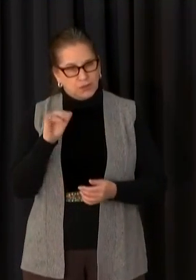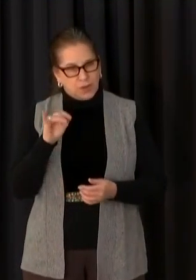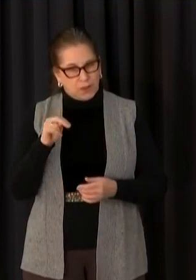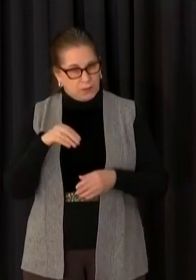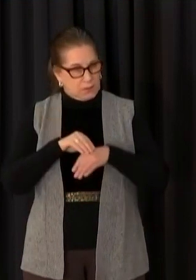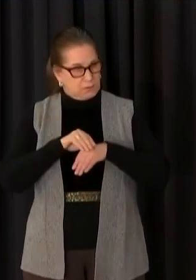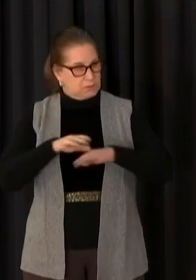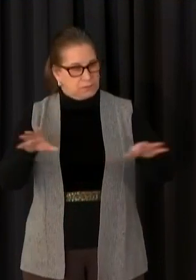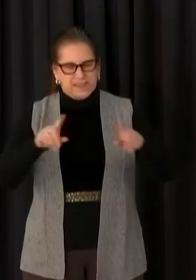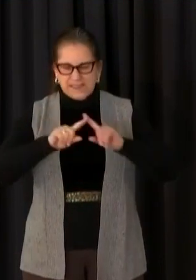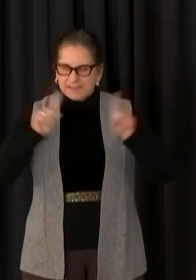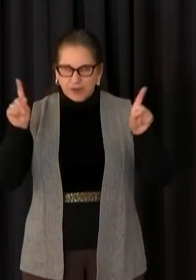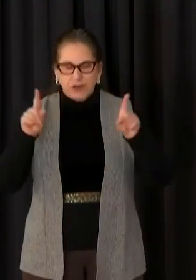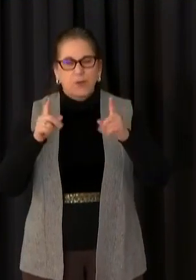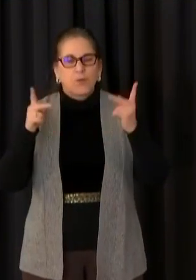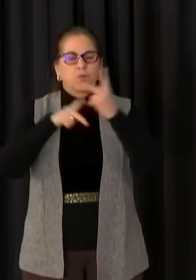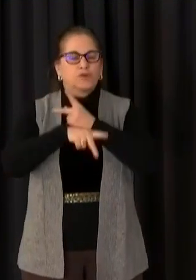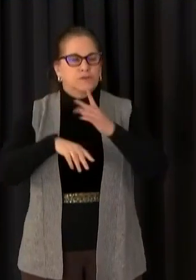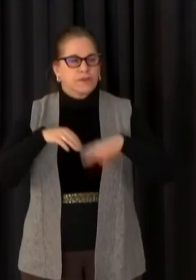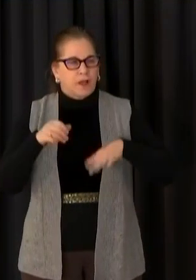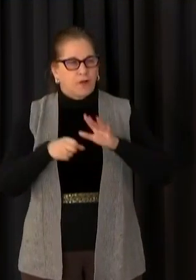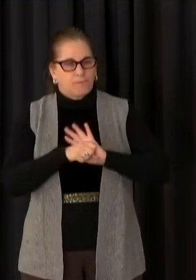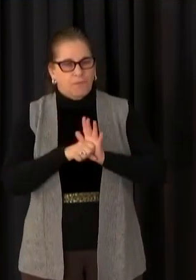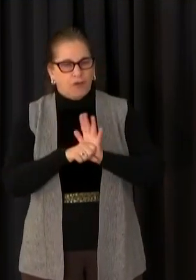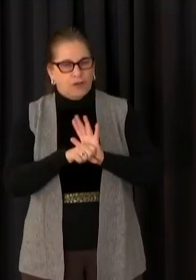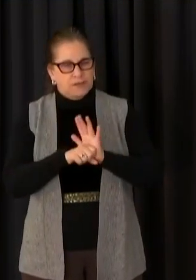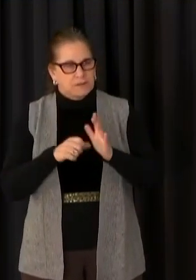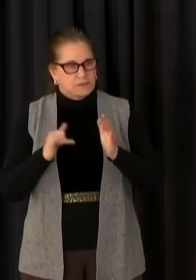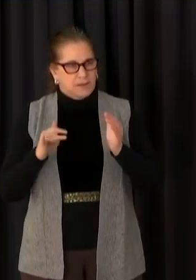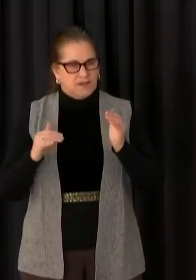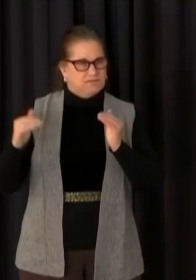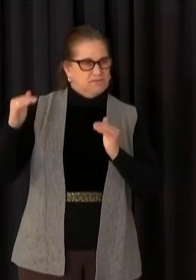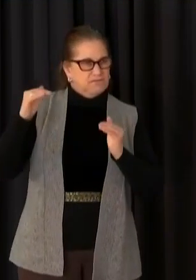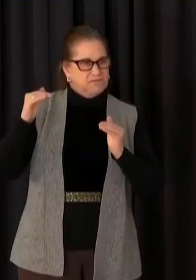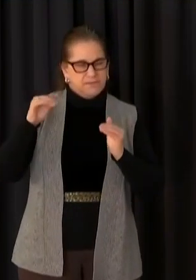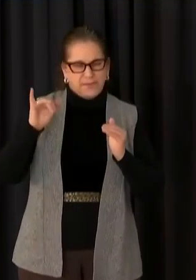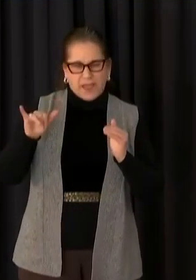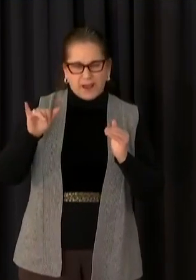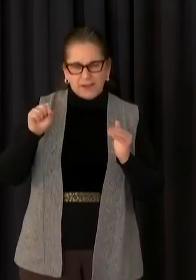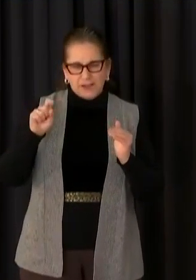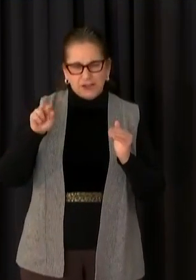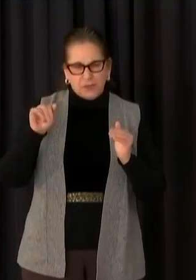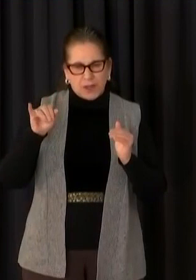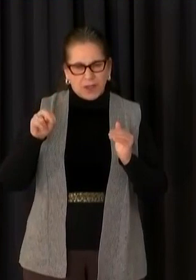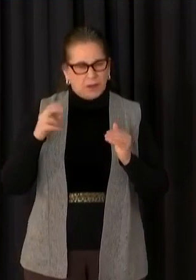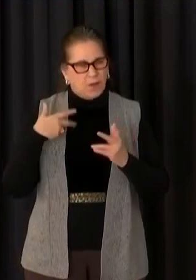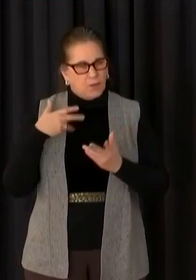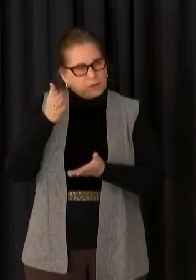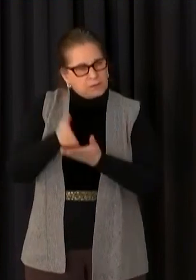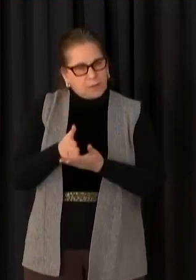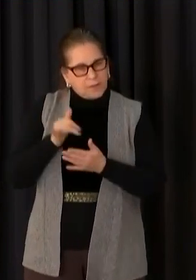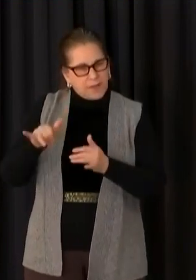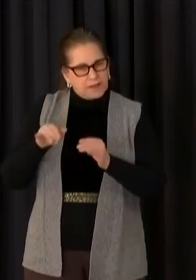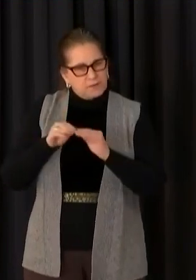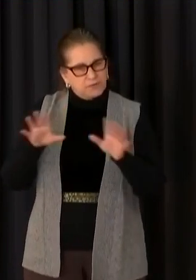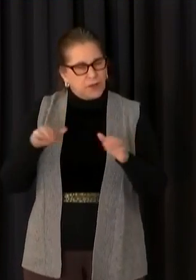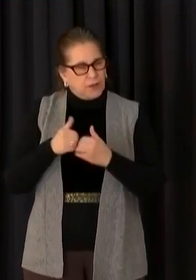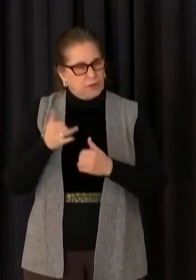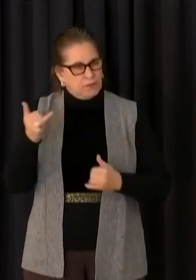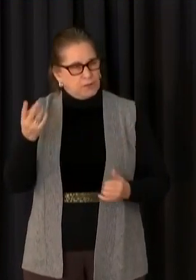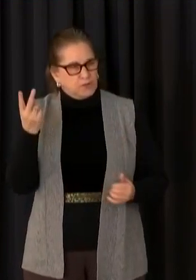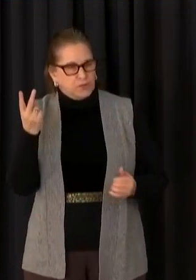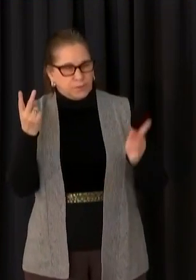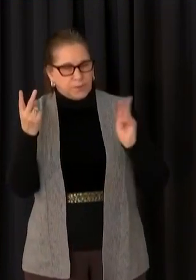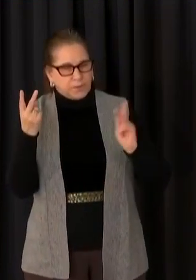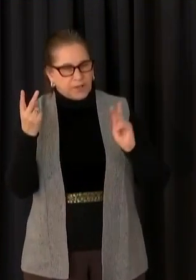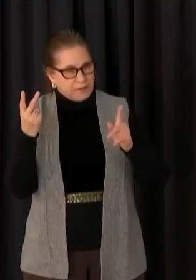like in the future for the district? I mean, what kind of lockdowns would we need in order to mitigate the spread of this just so much more infectious strain of the